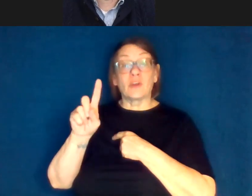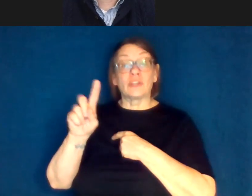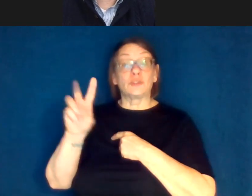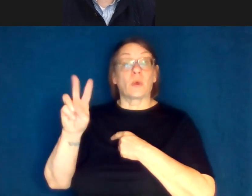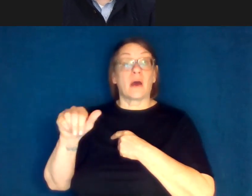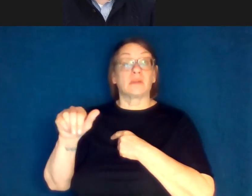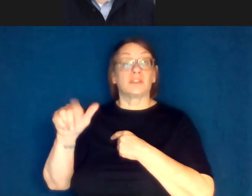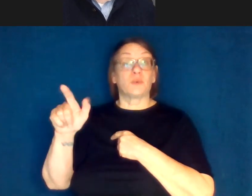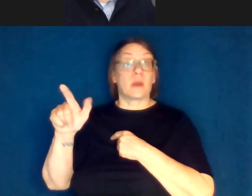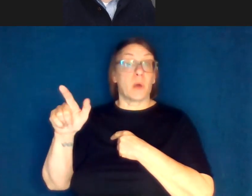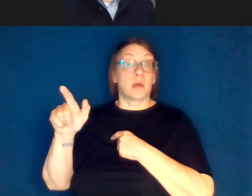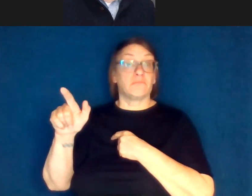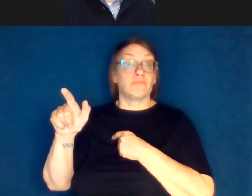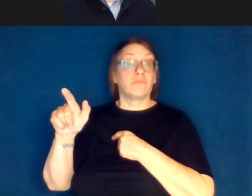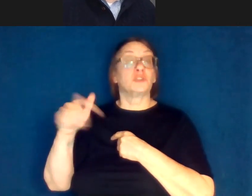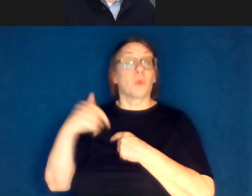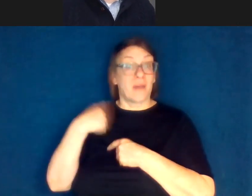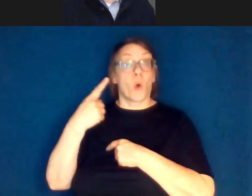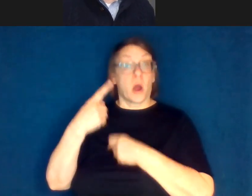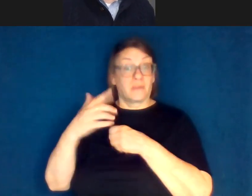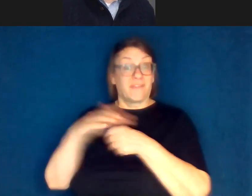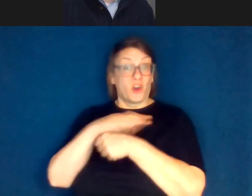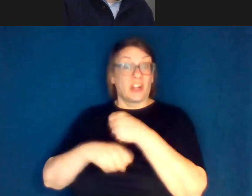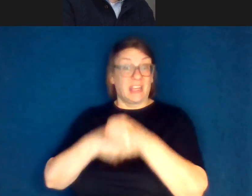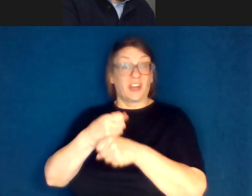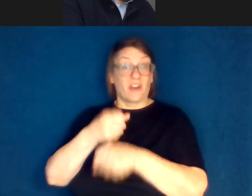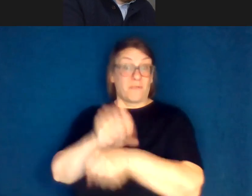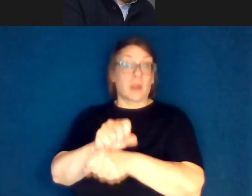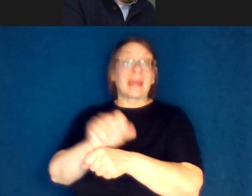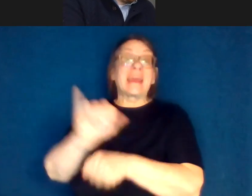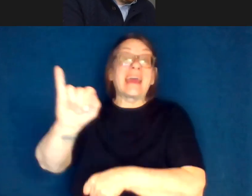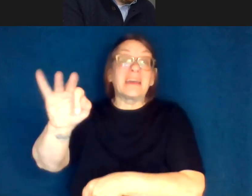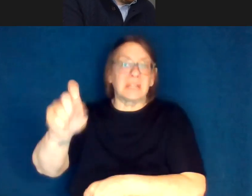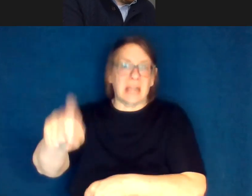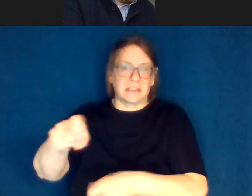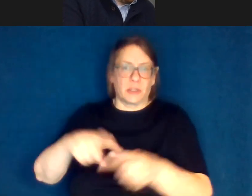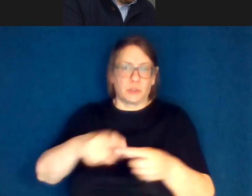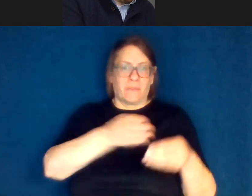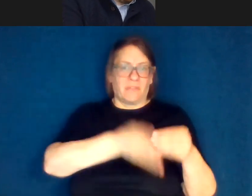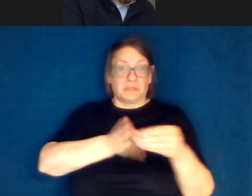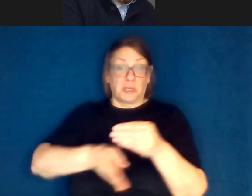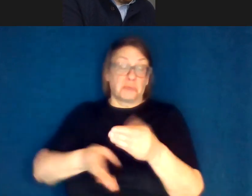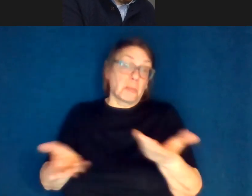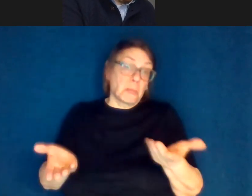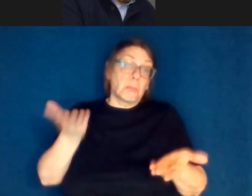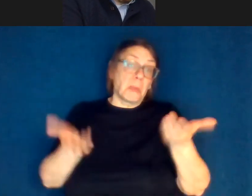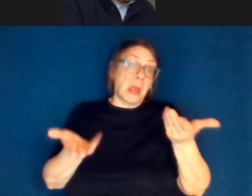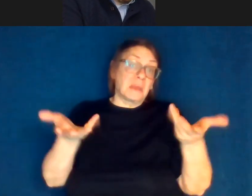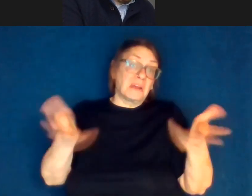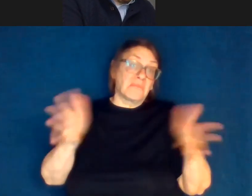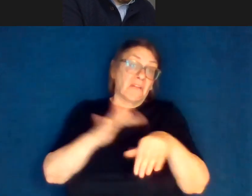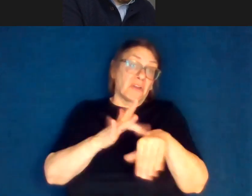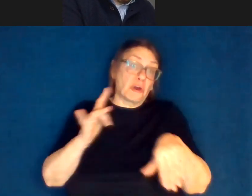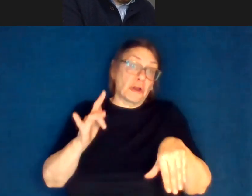So we do have another full year of working if necessary. It's possible that we can achieve those project